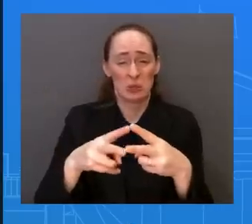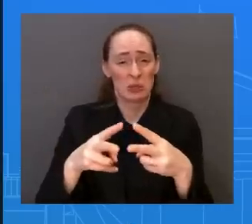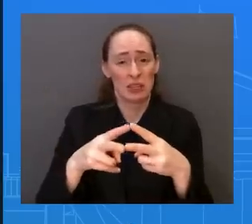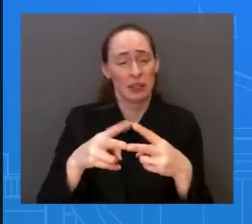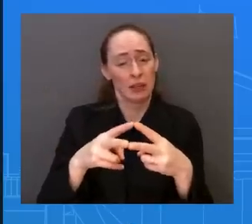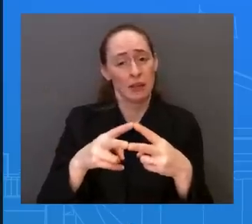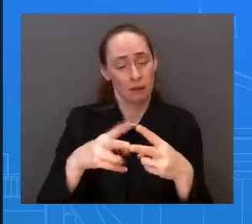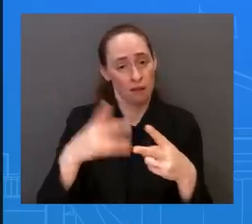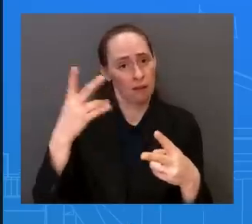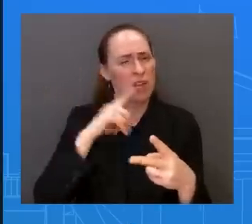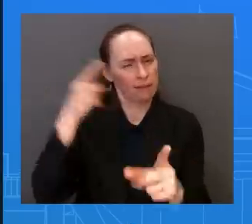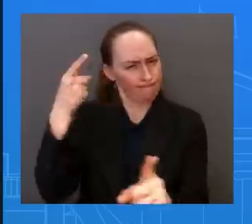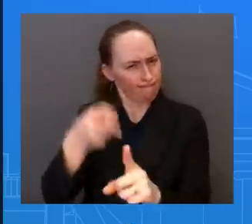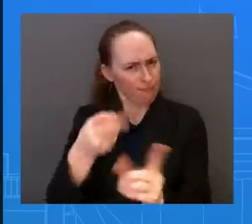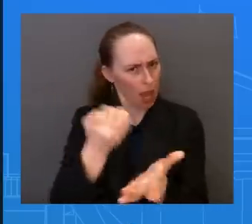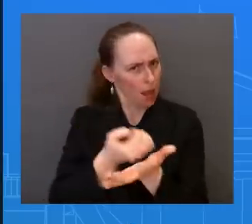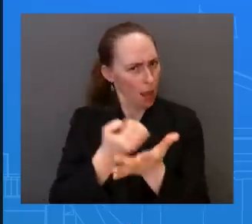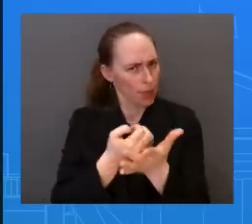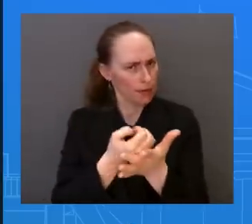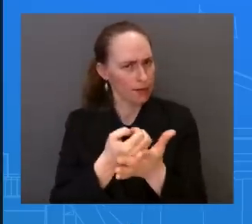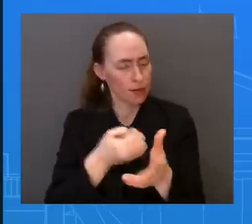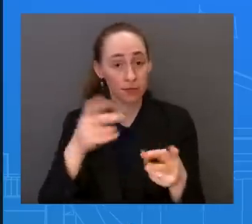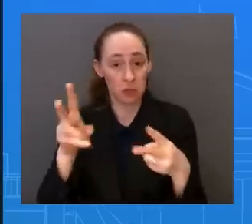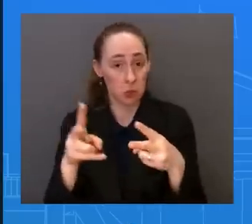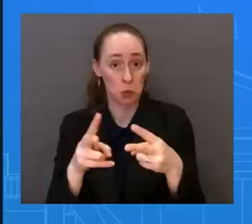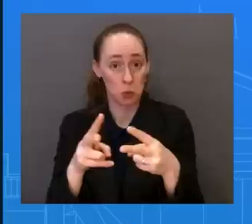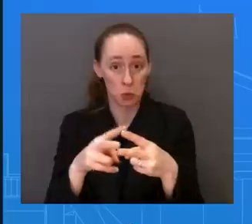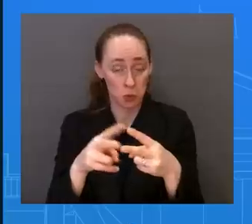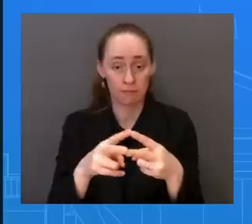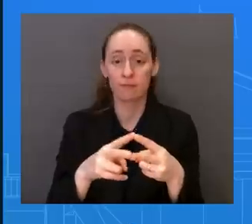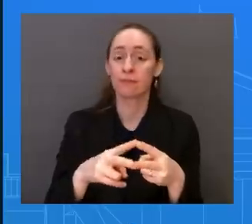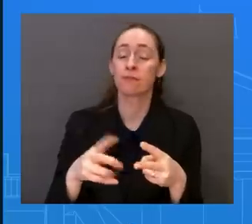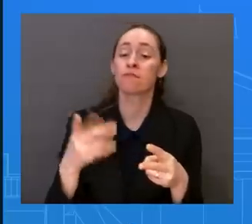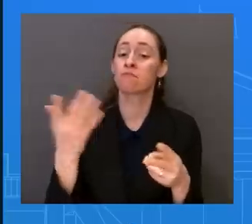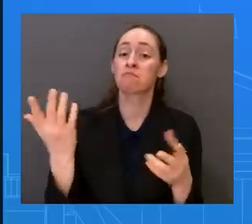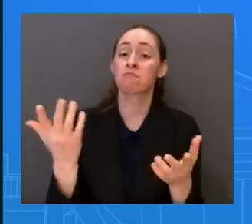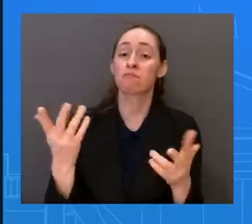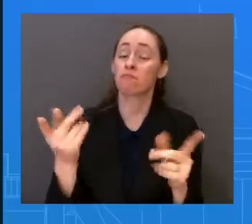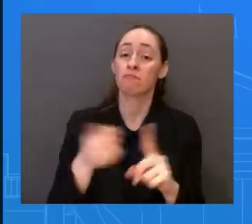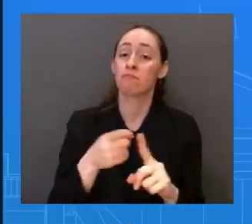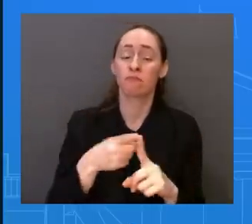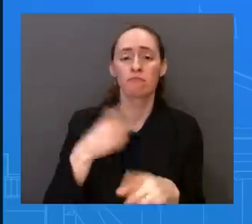to put the progress that we have made economically